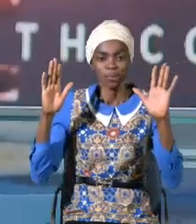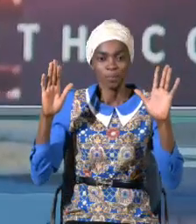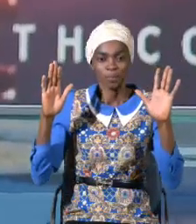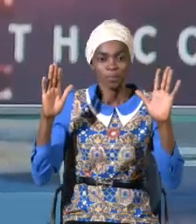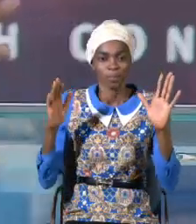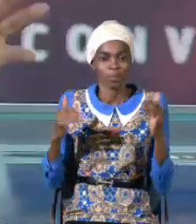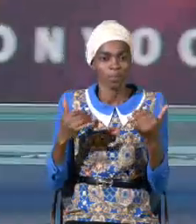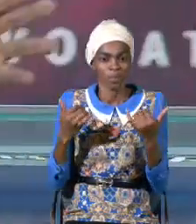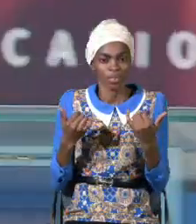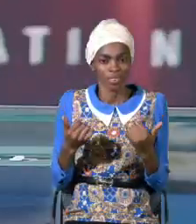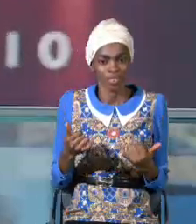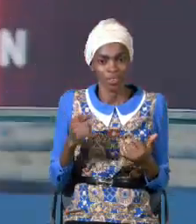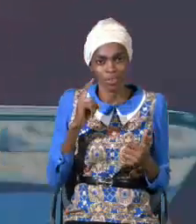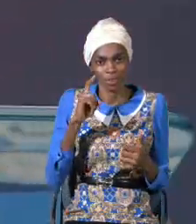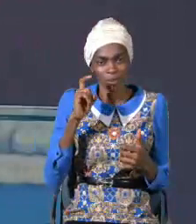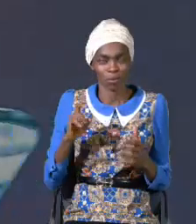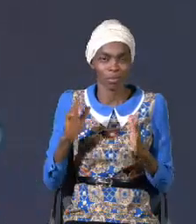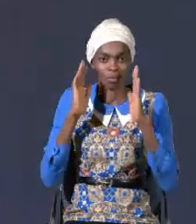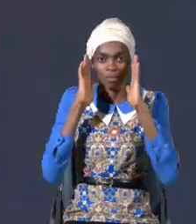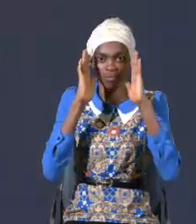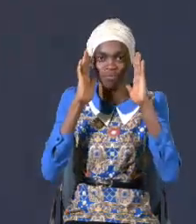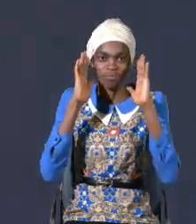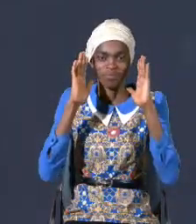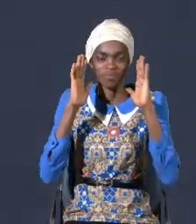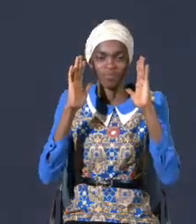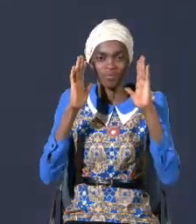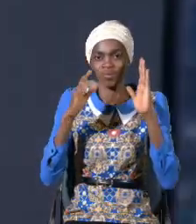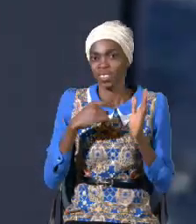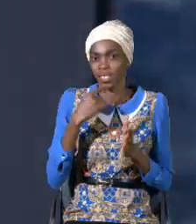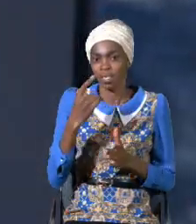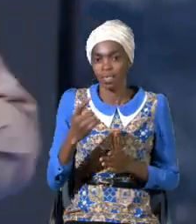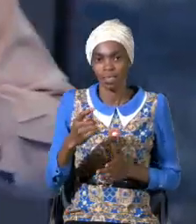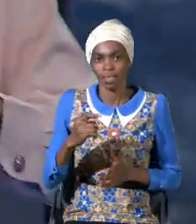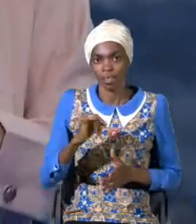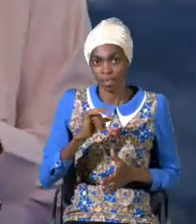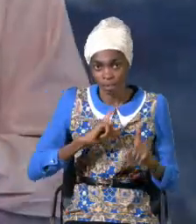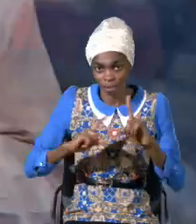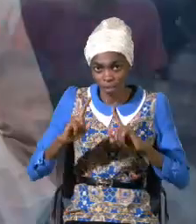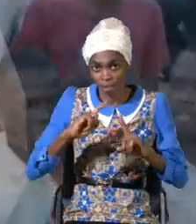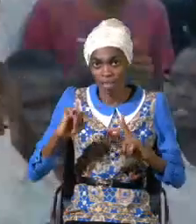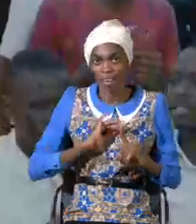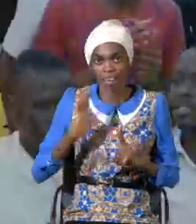Now you must pay attention. Say, I'll pay attention.